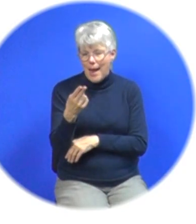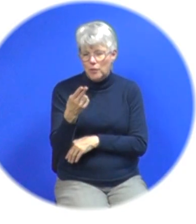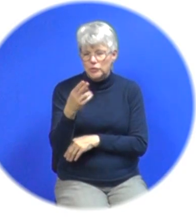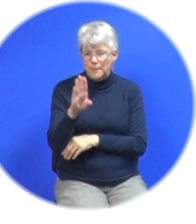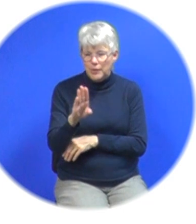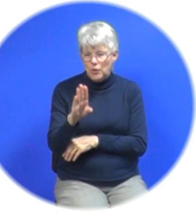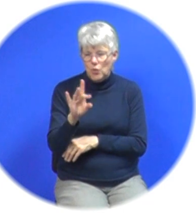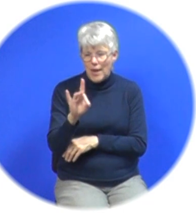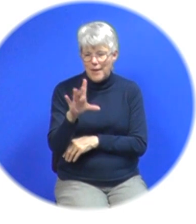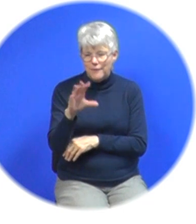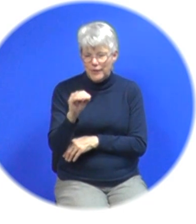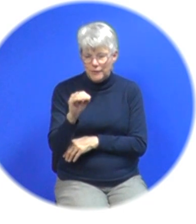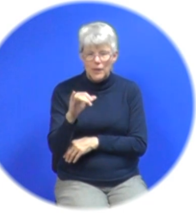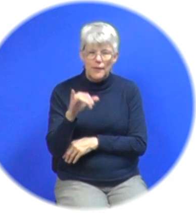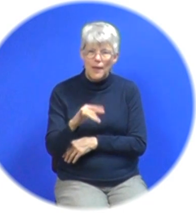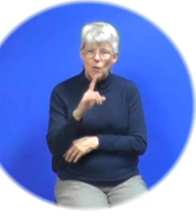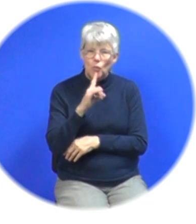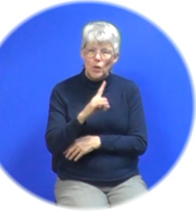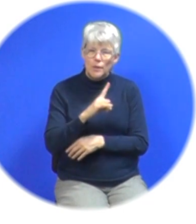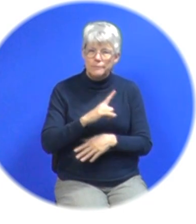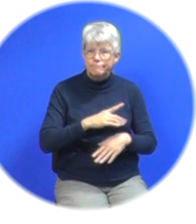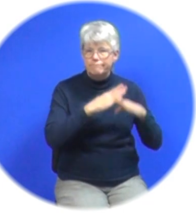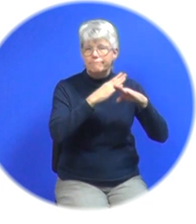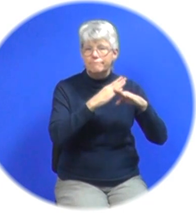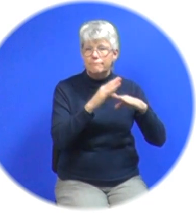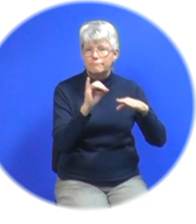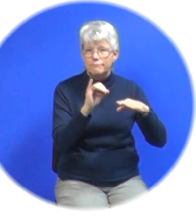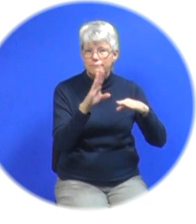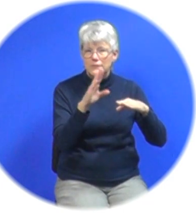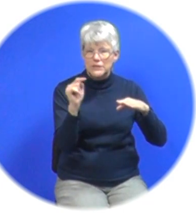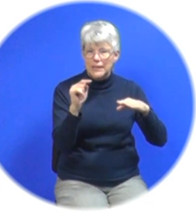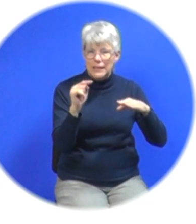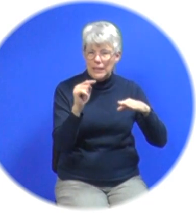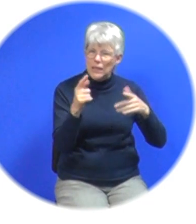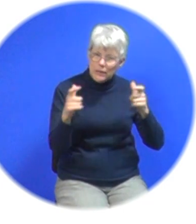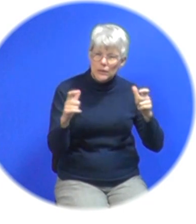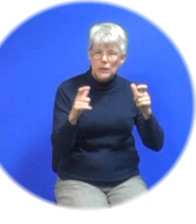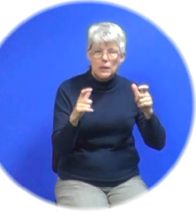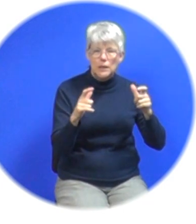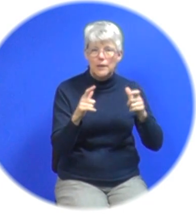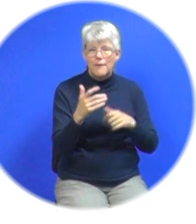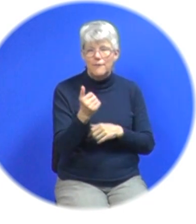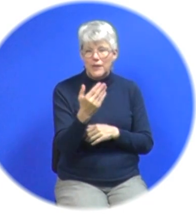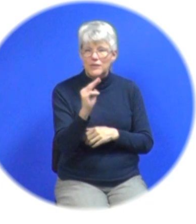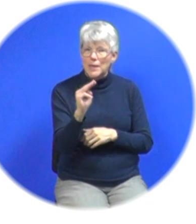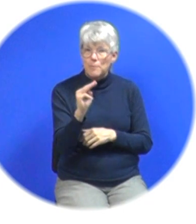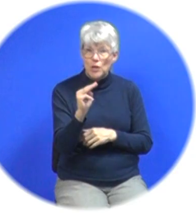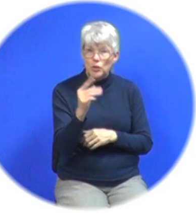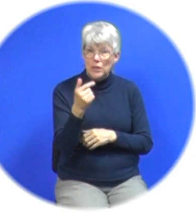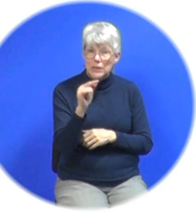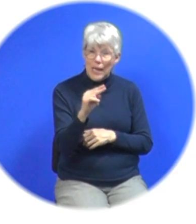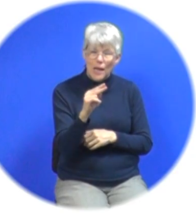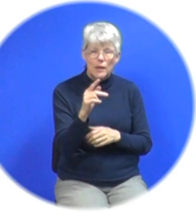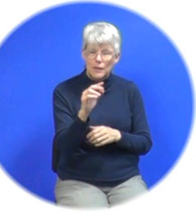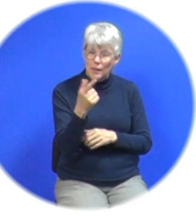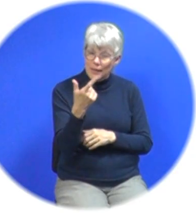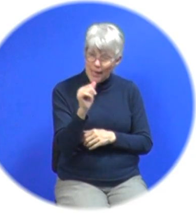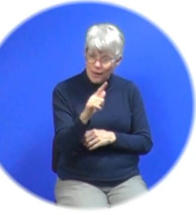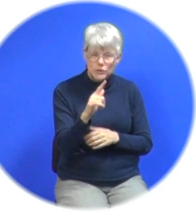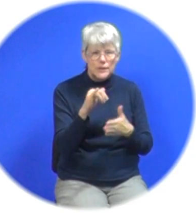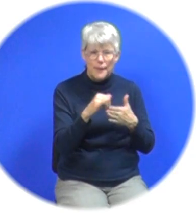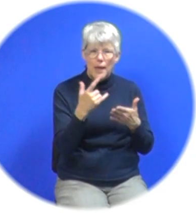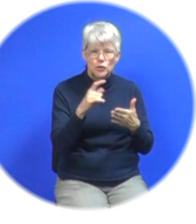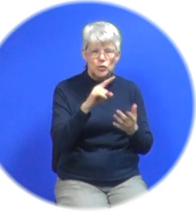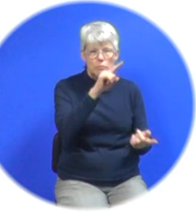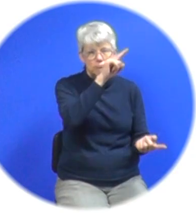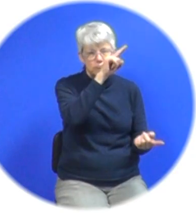placed a moratorium on large interbasin transfers exceeding 15 million gallons from increasing until